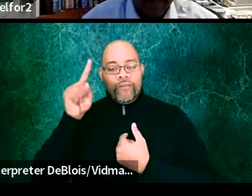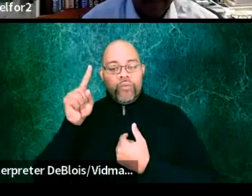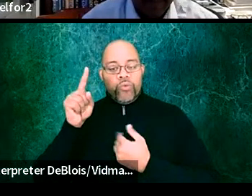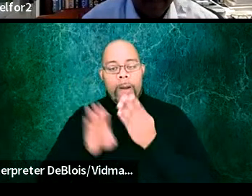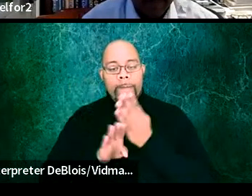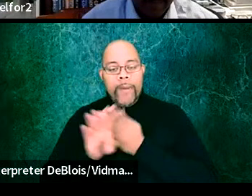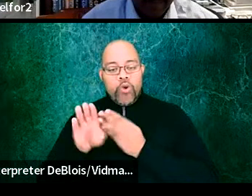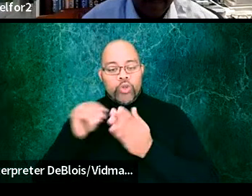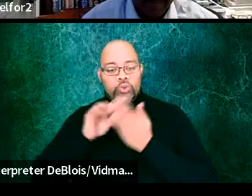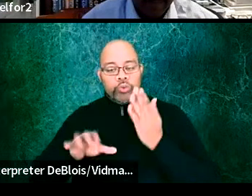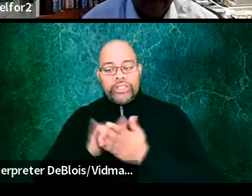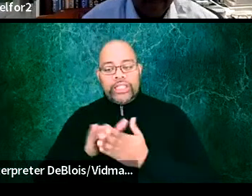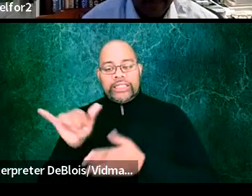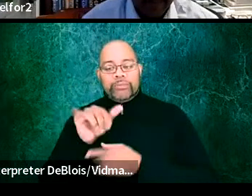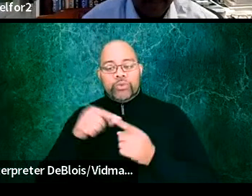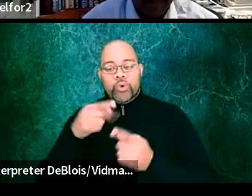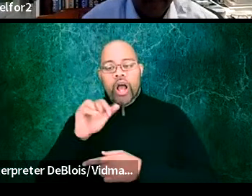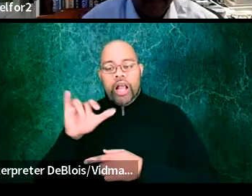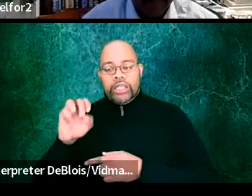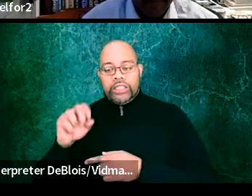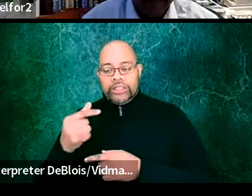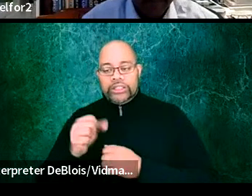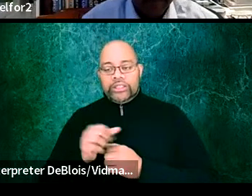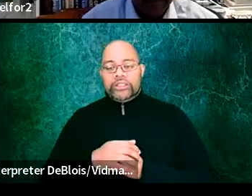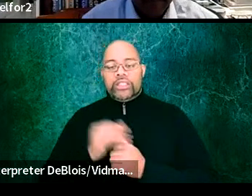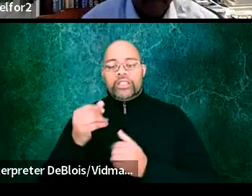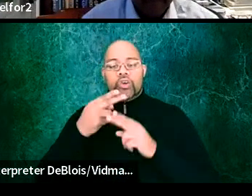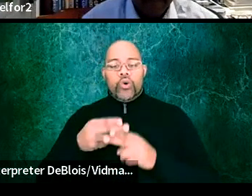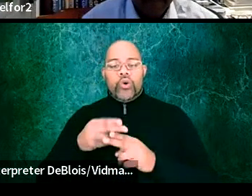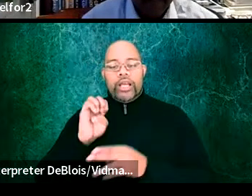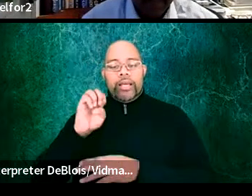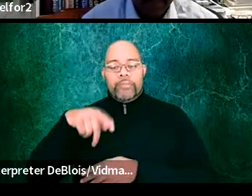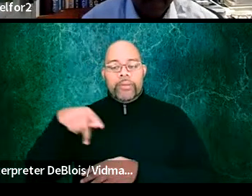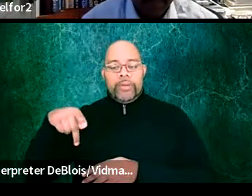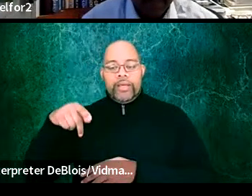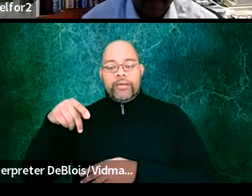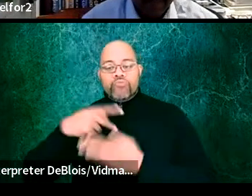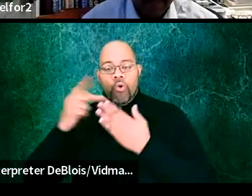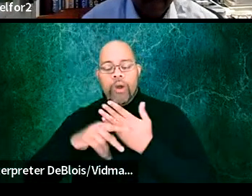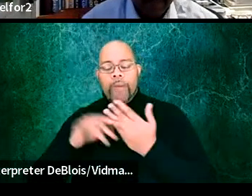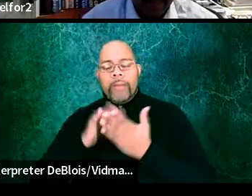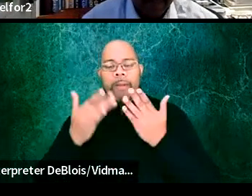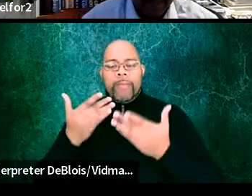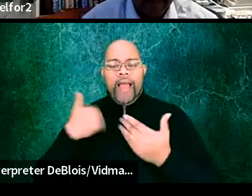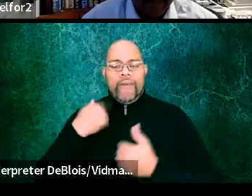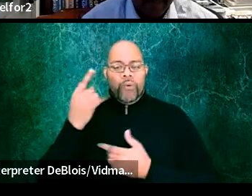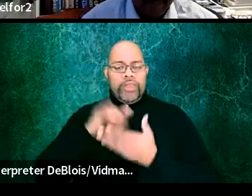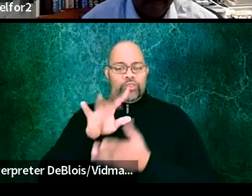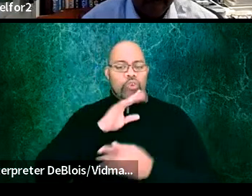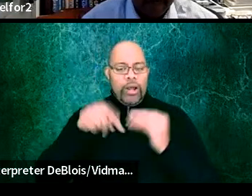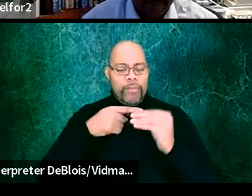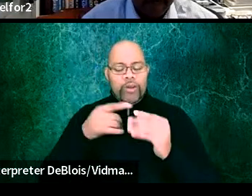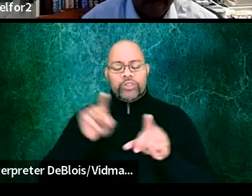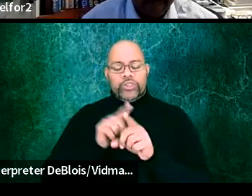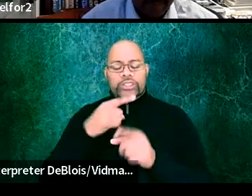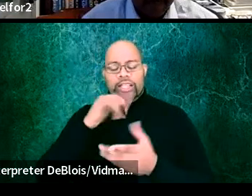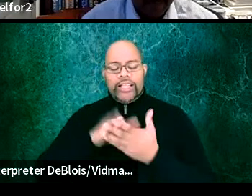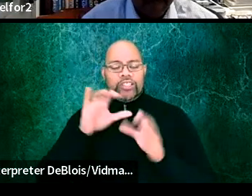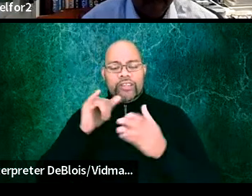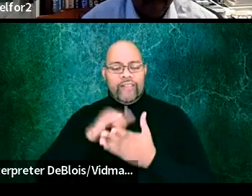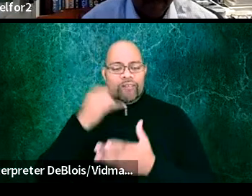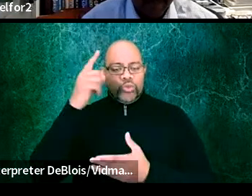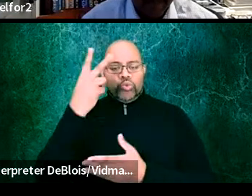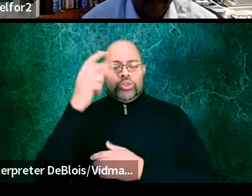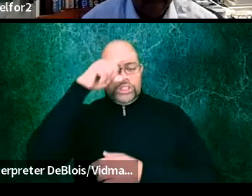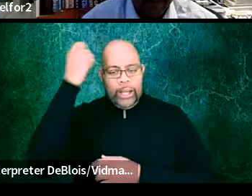minority students, which is similar to the Hollings. And it's called the EPP program. And that might have been the one that you're talking about too, because you said it does it for 2